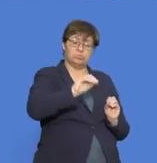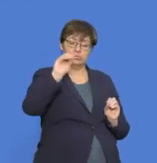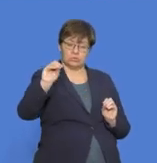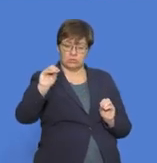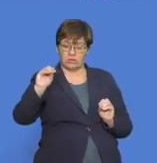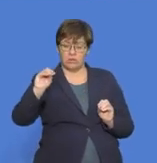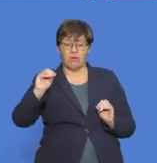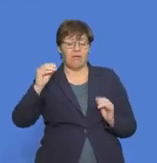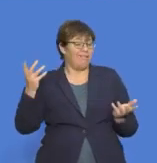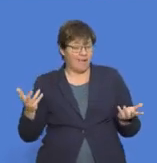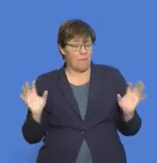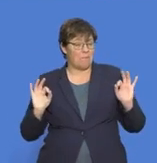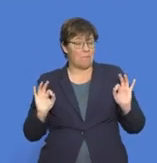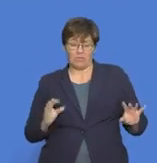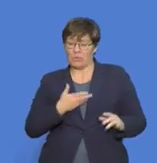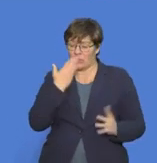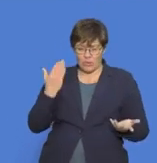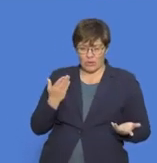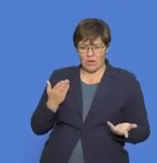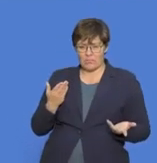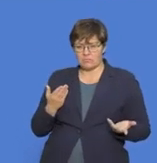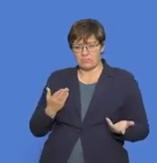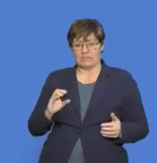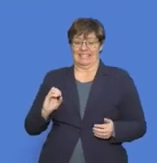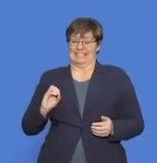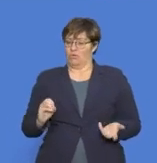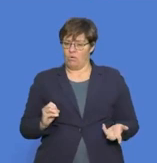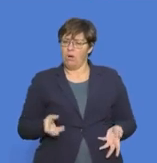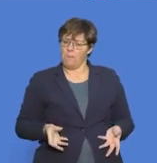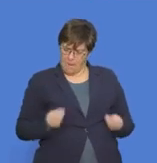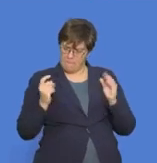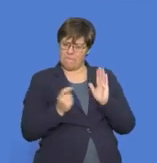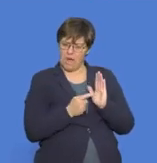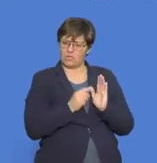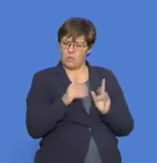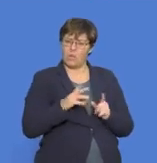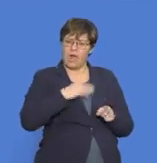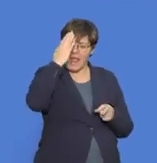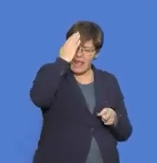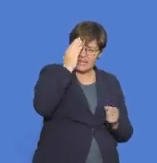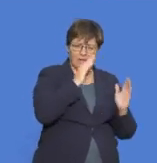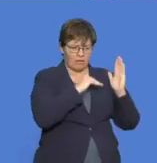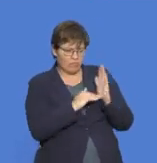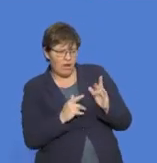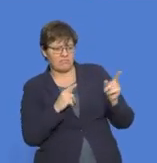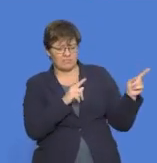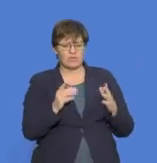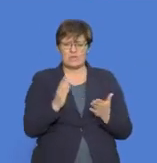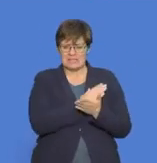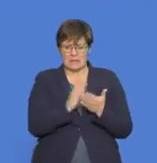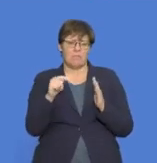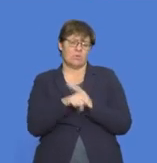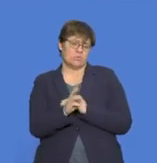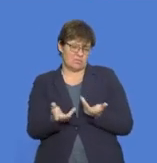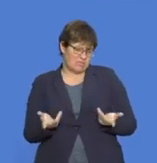the points aren't perfectly correct, you're not going to get naught for the graph. You're just going to be losing some marks.